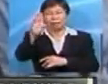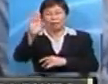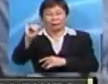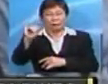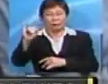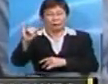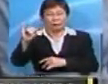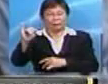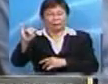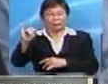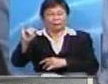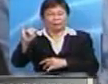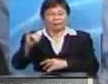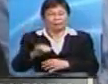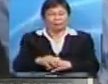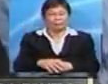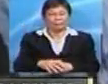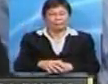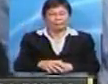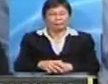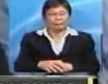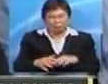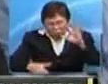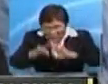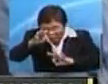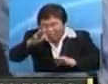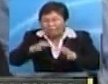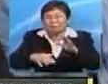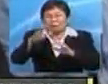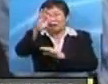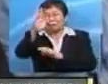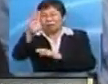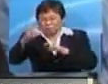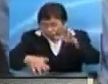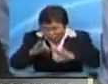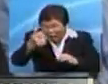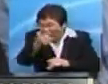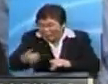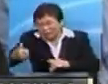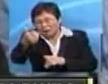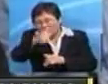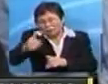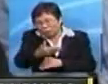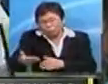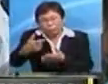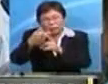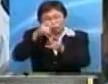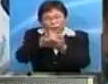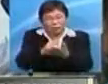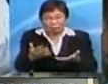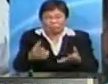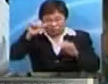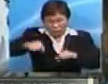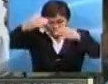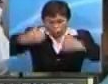cleared pilot Lahari of anything based on the findings from the flight simulator. Can you